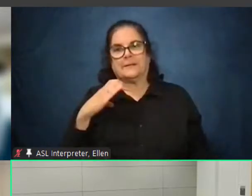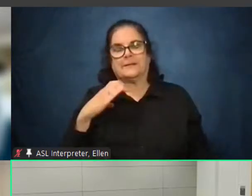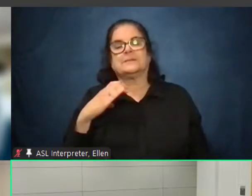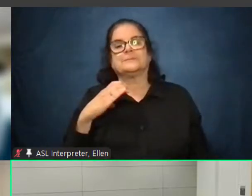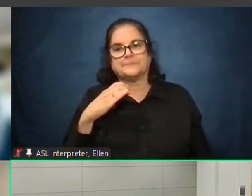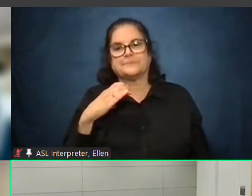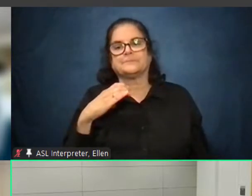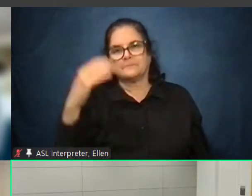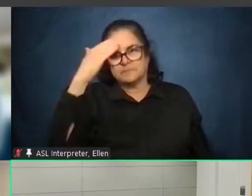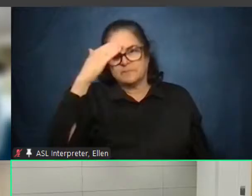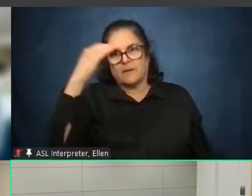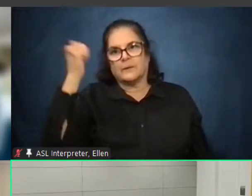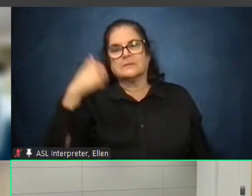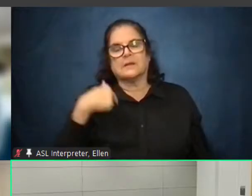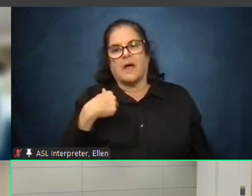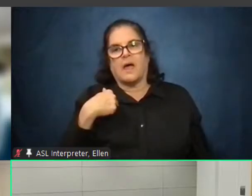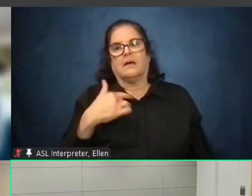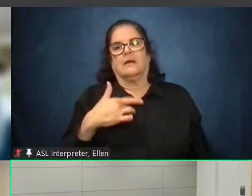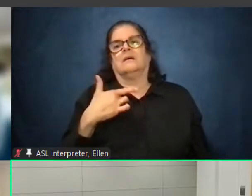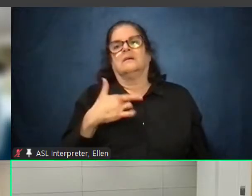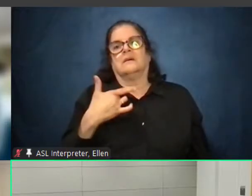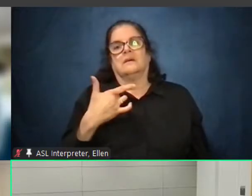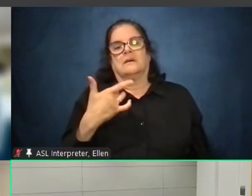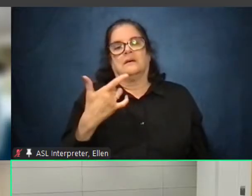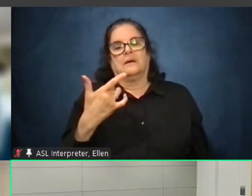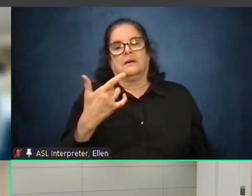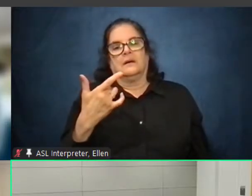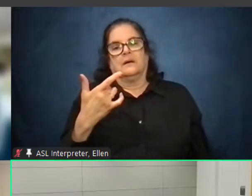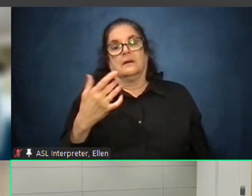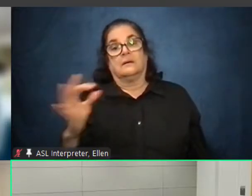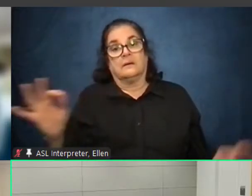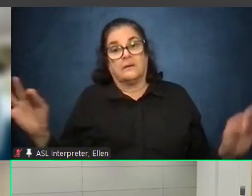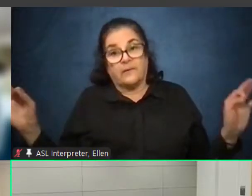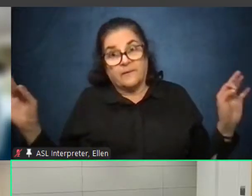It's because I do think that there are kind of significant